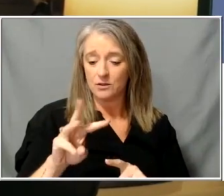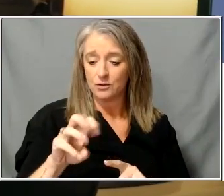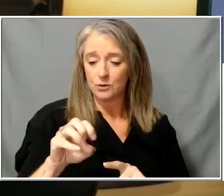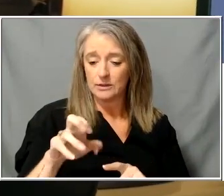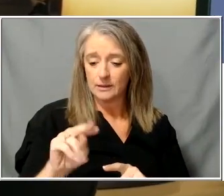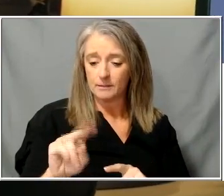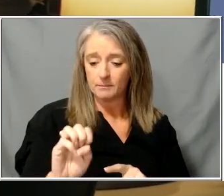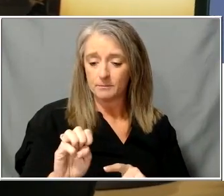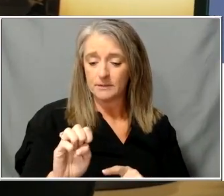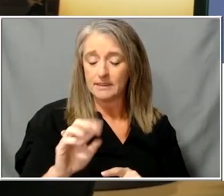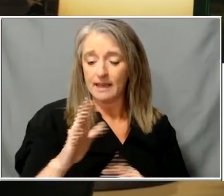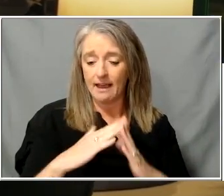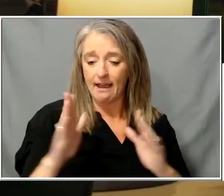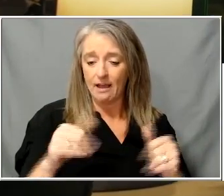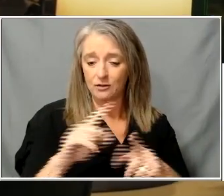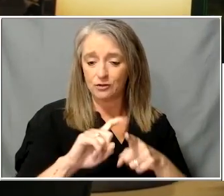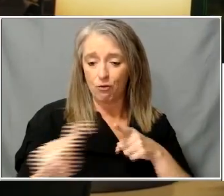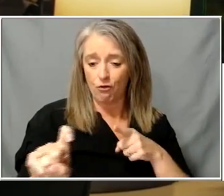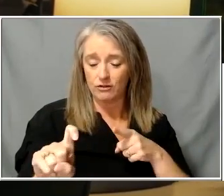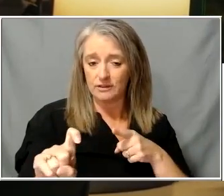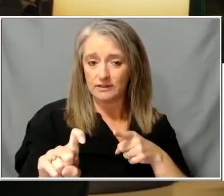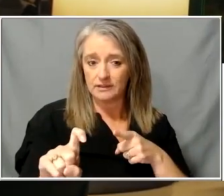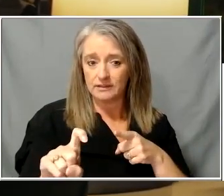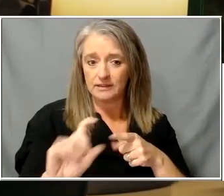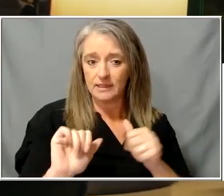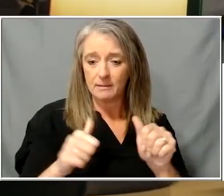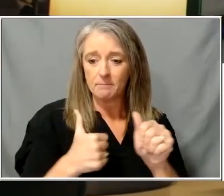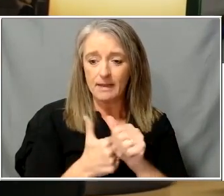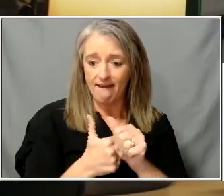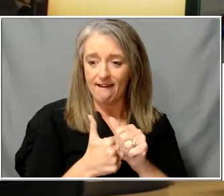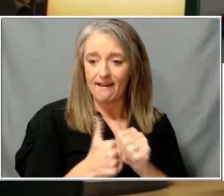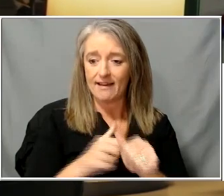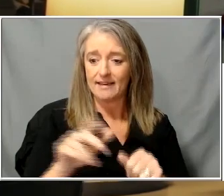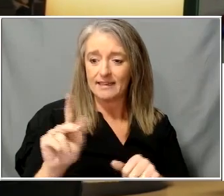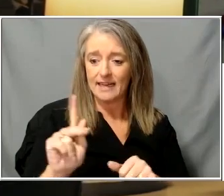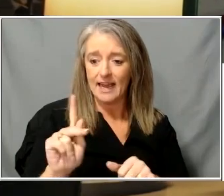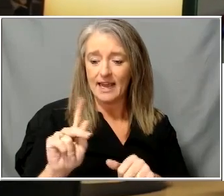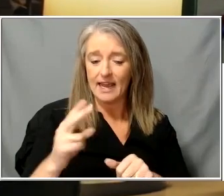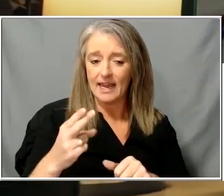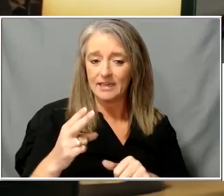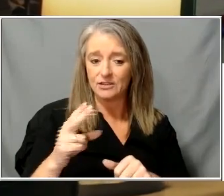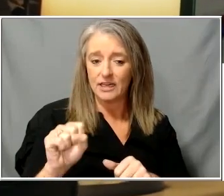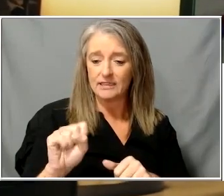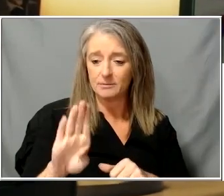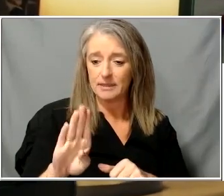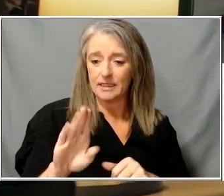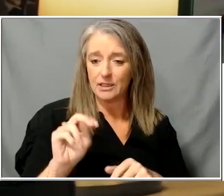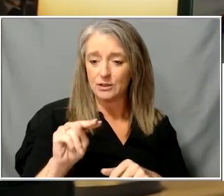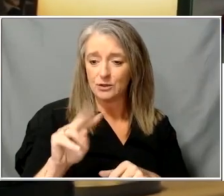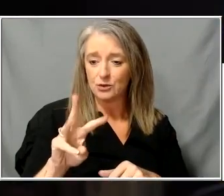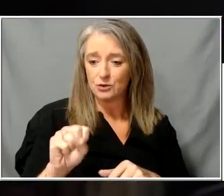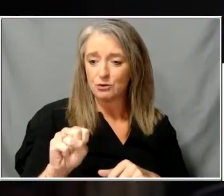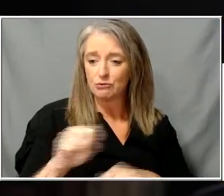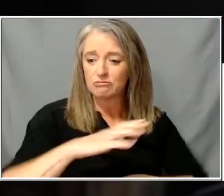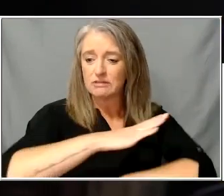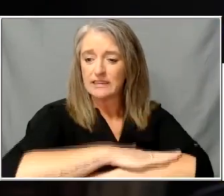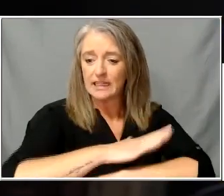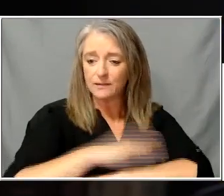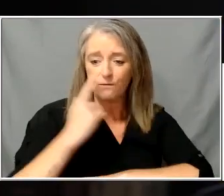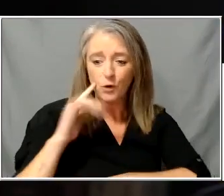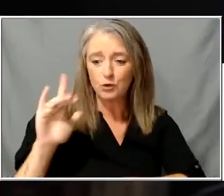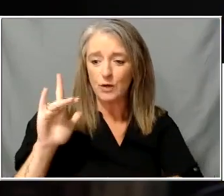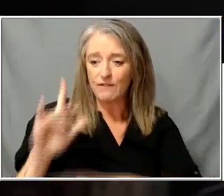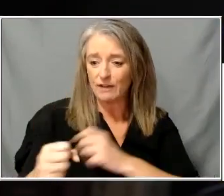News anchor Cynthia Newsome has been behind the KSHB news desk for the past 25 years. 41 News